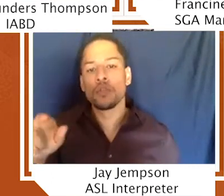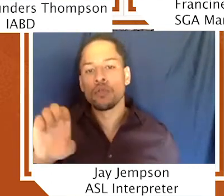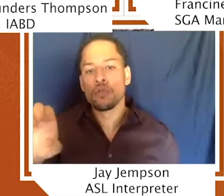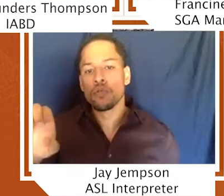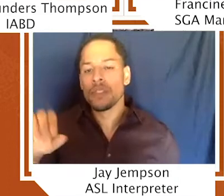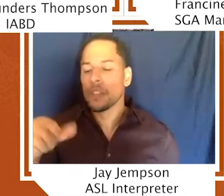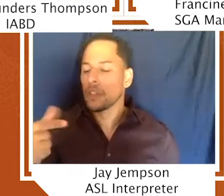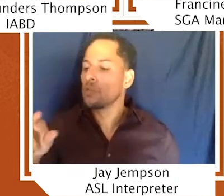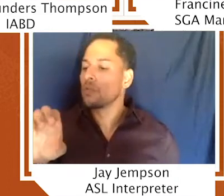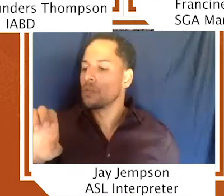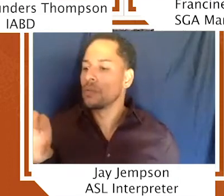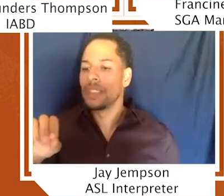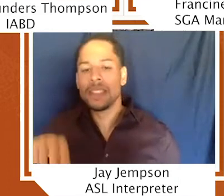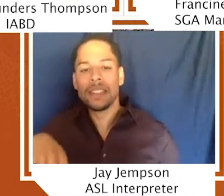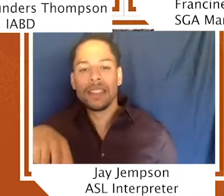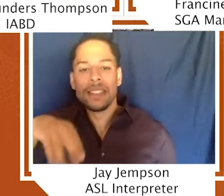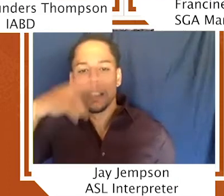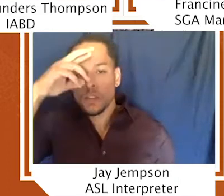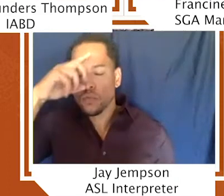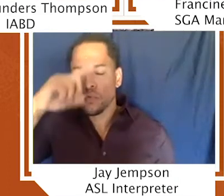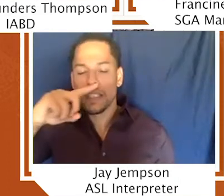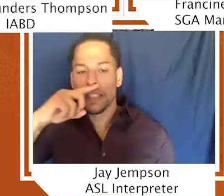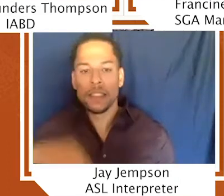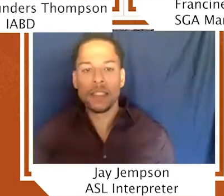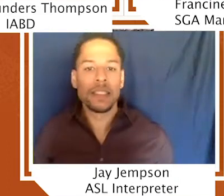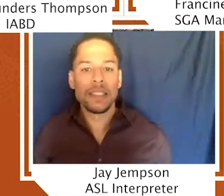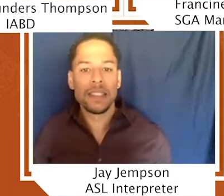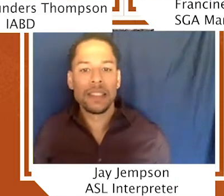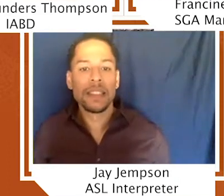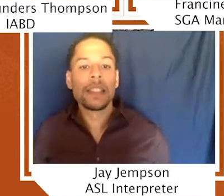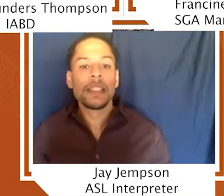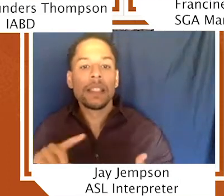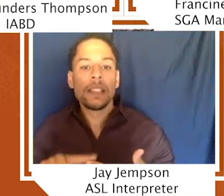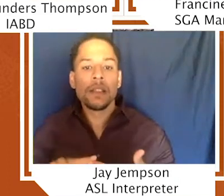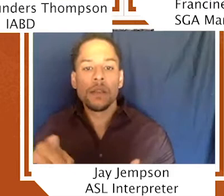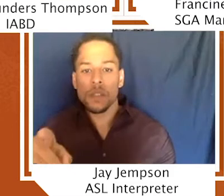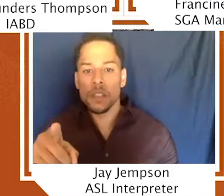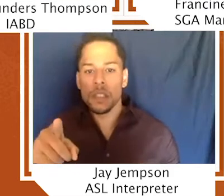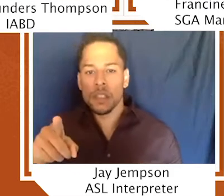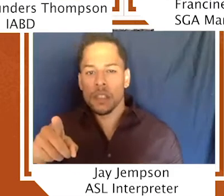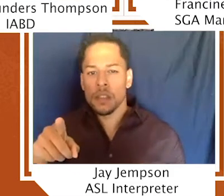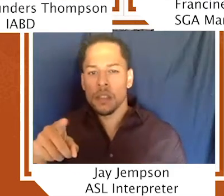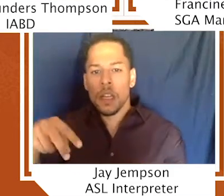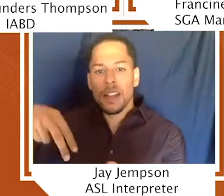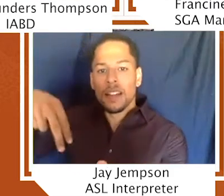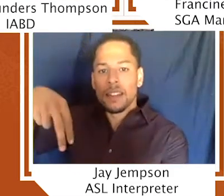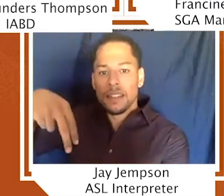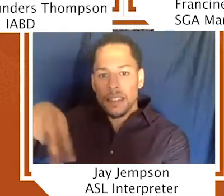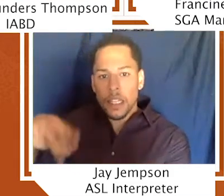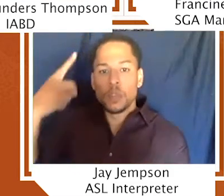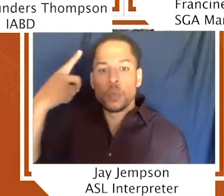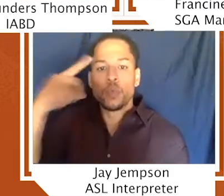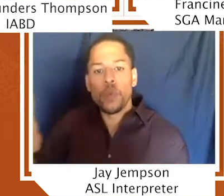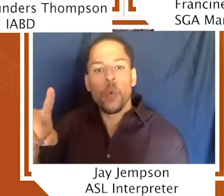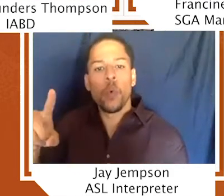was born and raised in Virginia. Which one do y'all think is the lie?